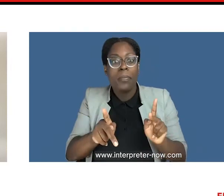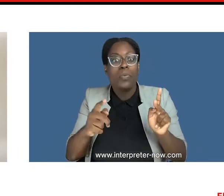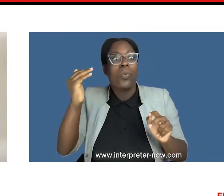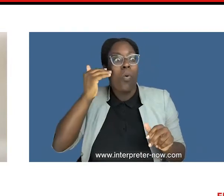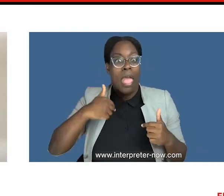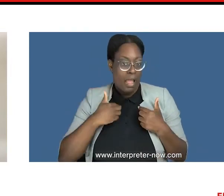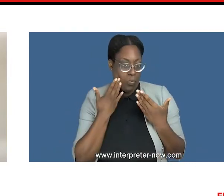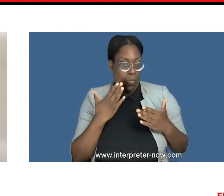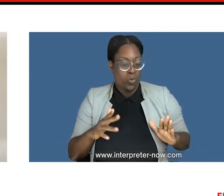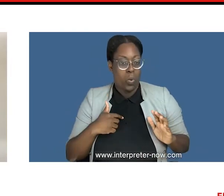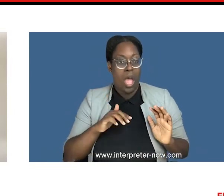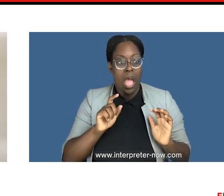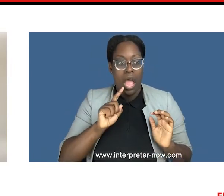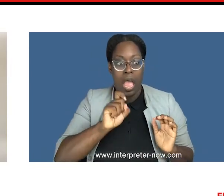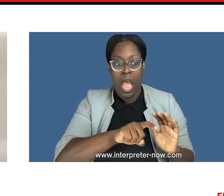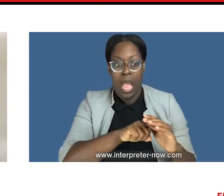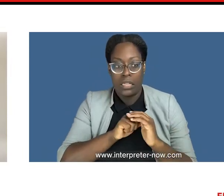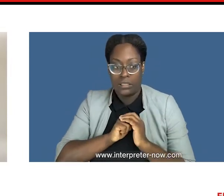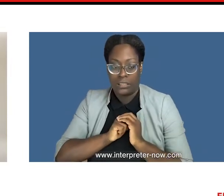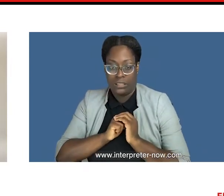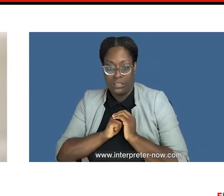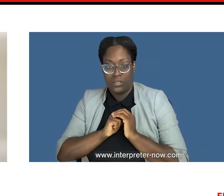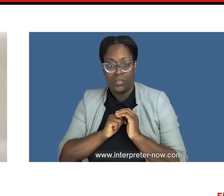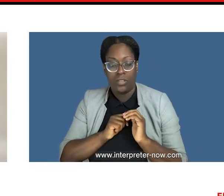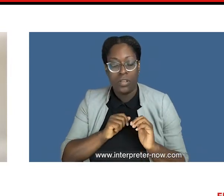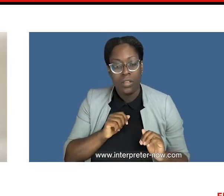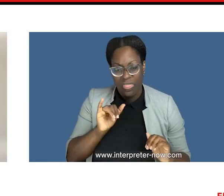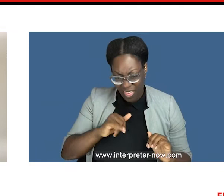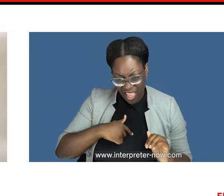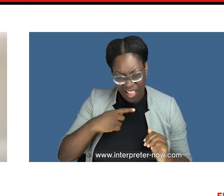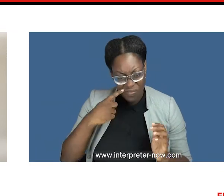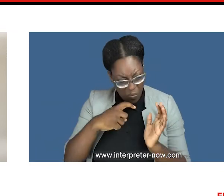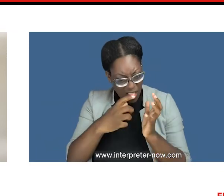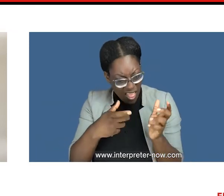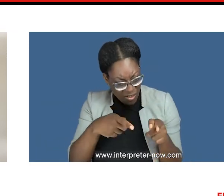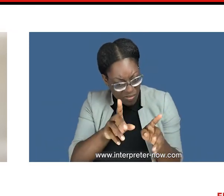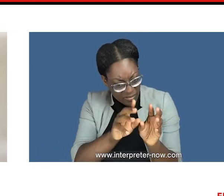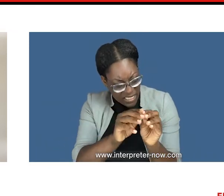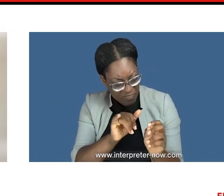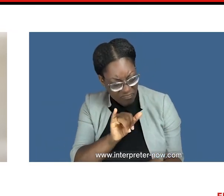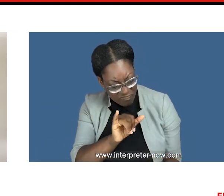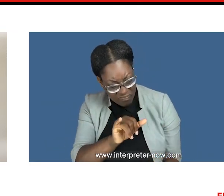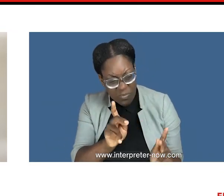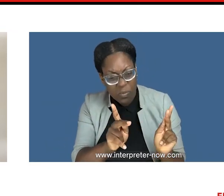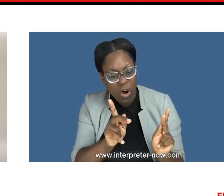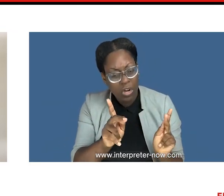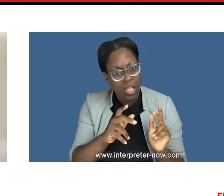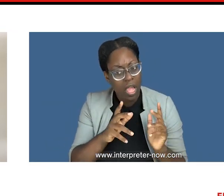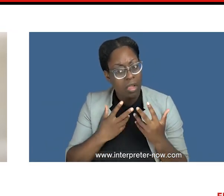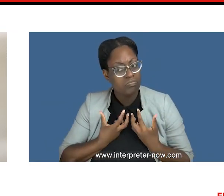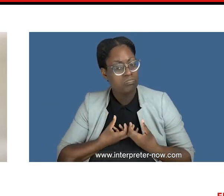is. And I know, and if I remember right in the book, you said something about,